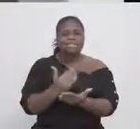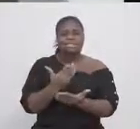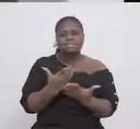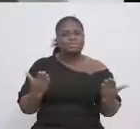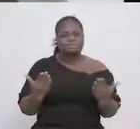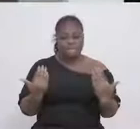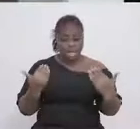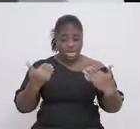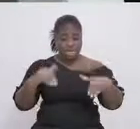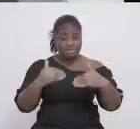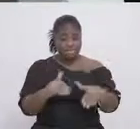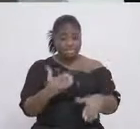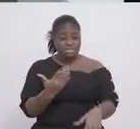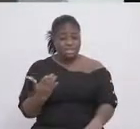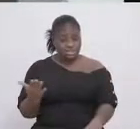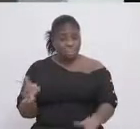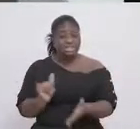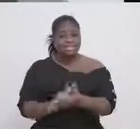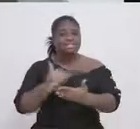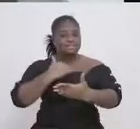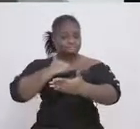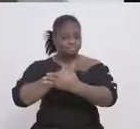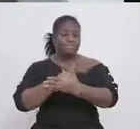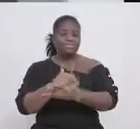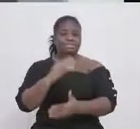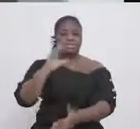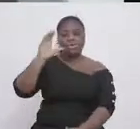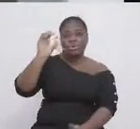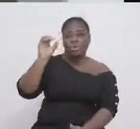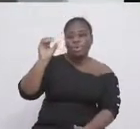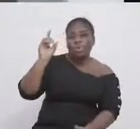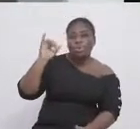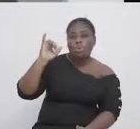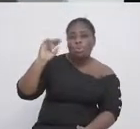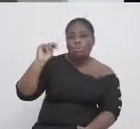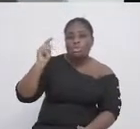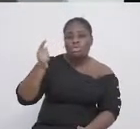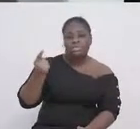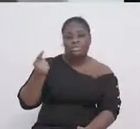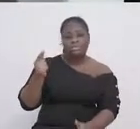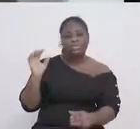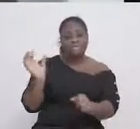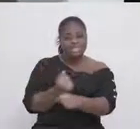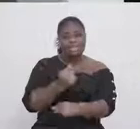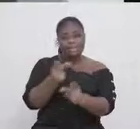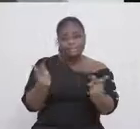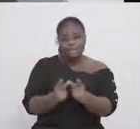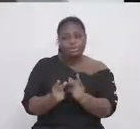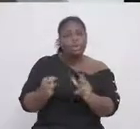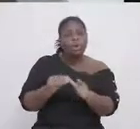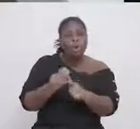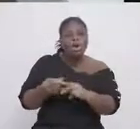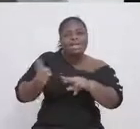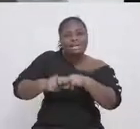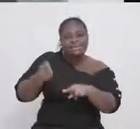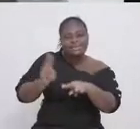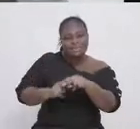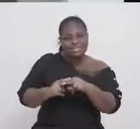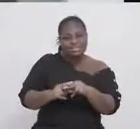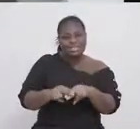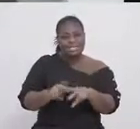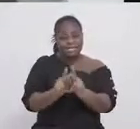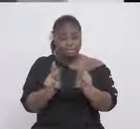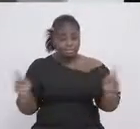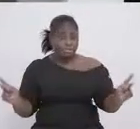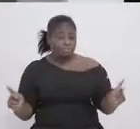limiting factors that is preventing the coding from actually taking place or increasing in the various